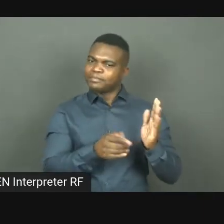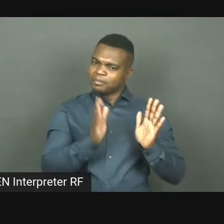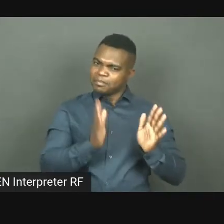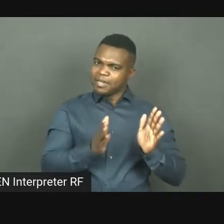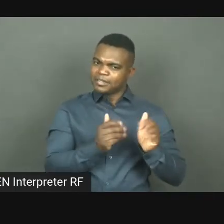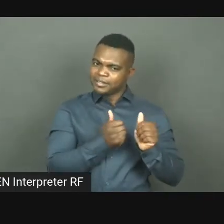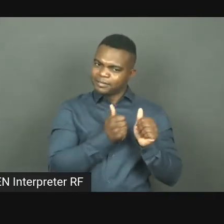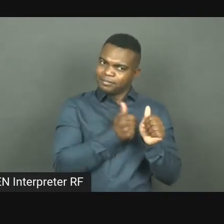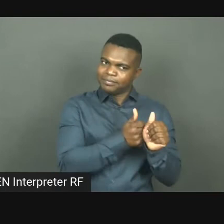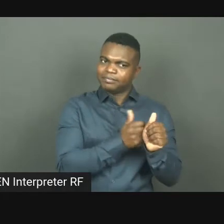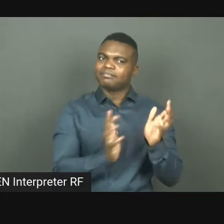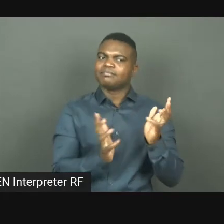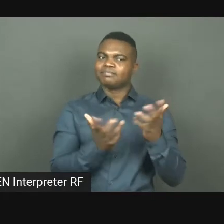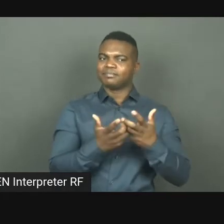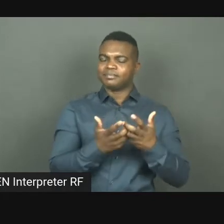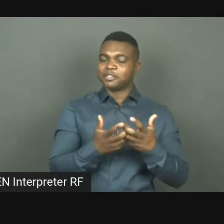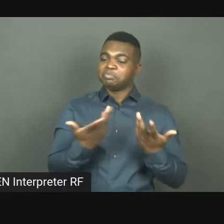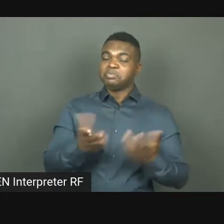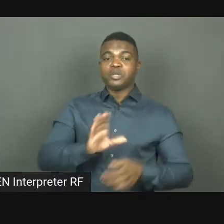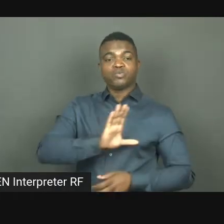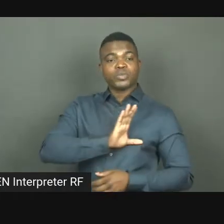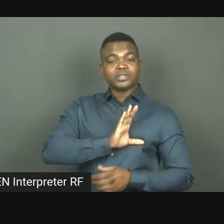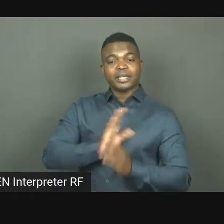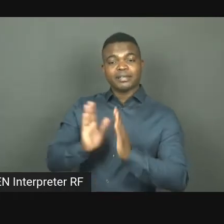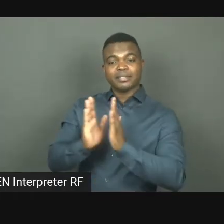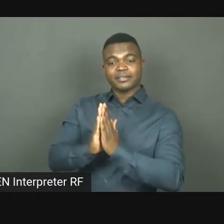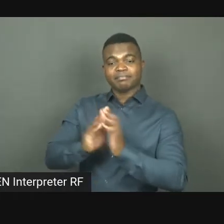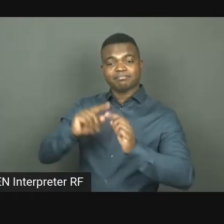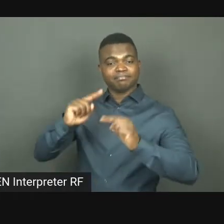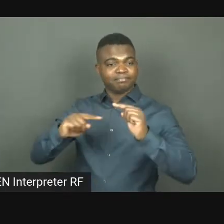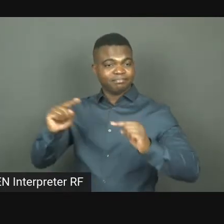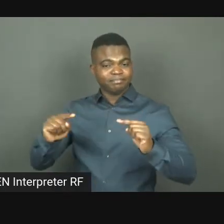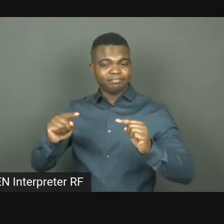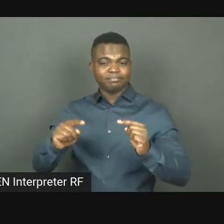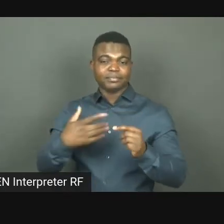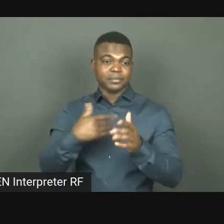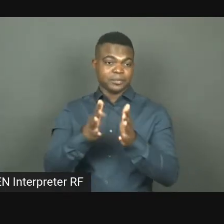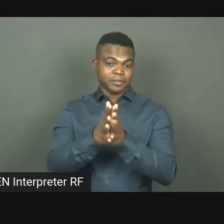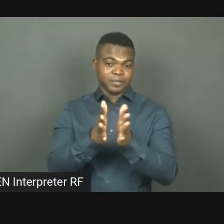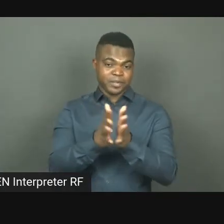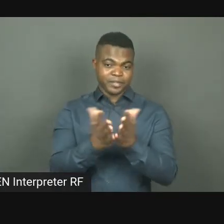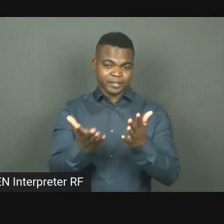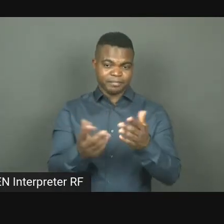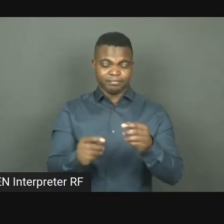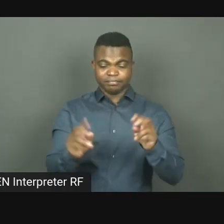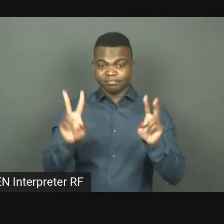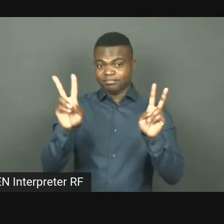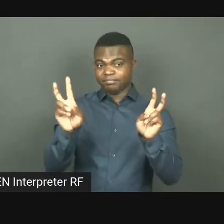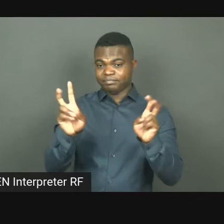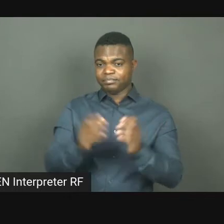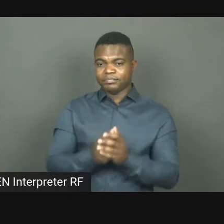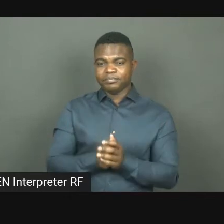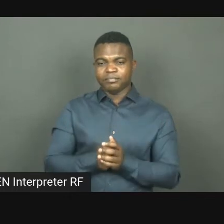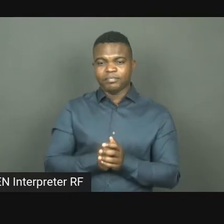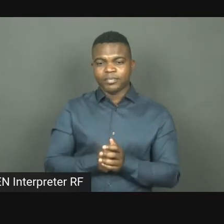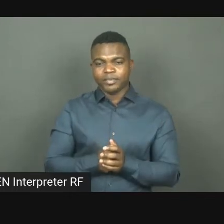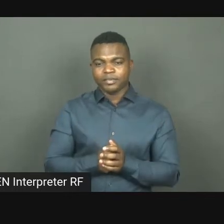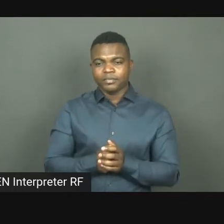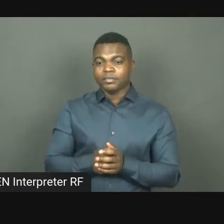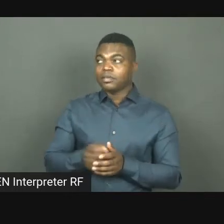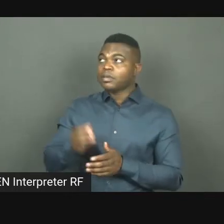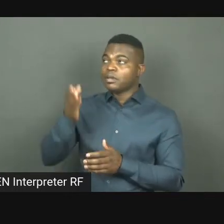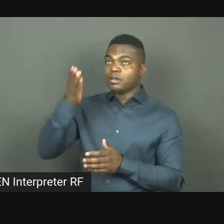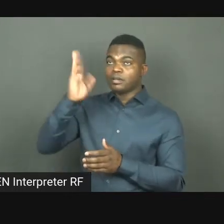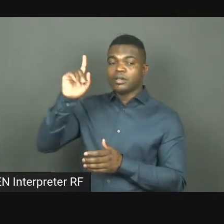never about the poor alone, although it certainly included and was articulated by people who identified and